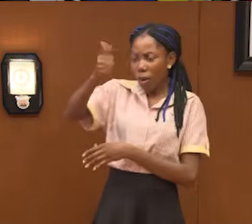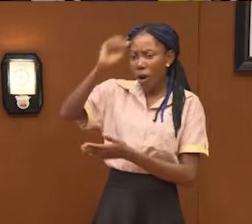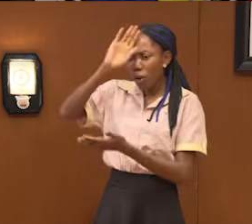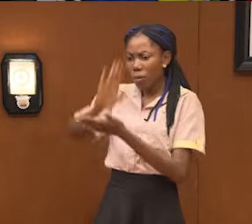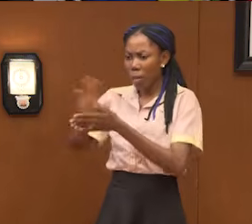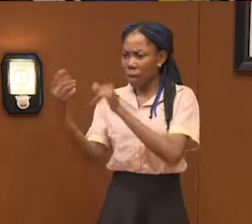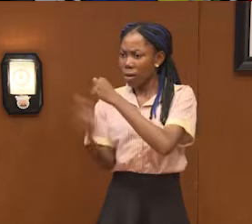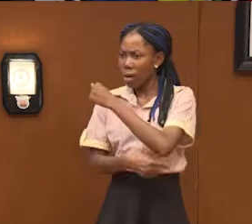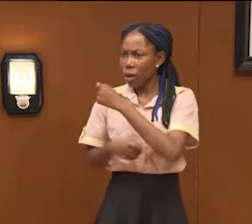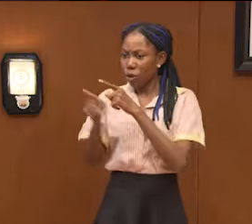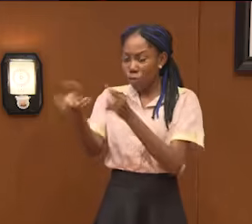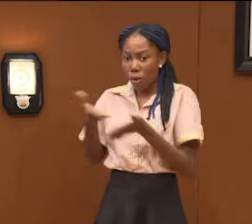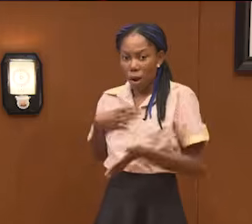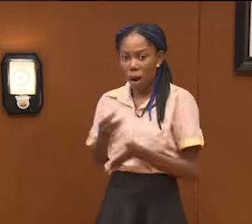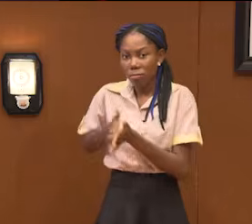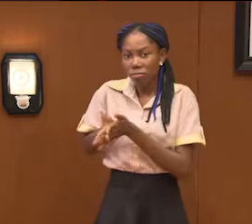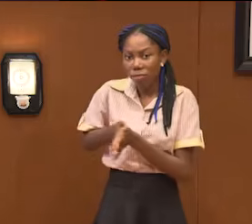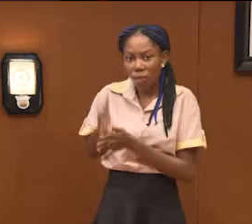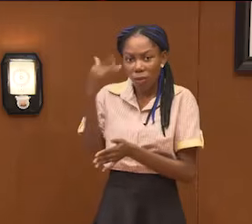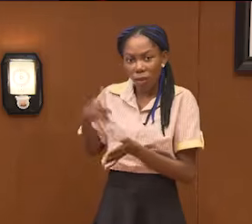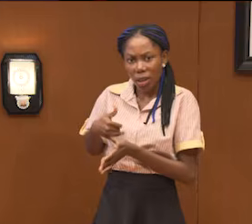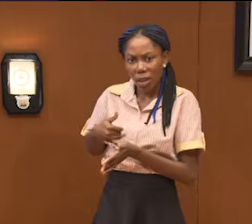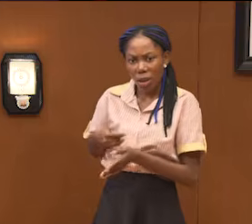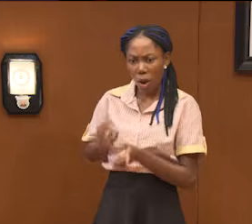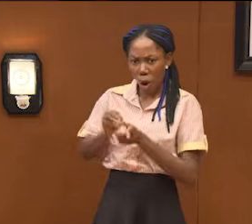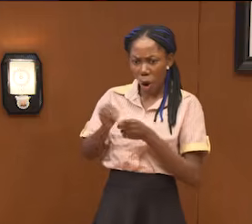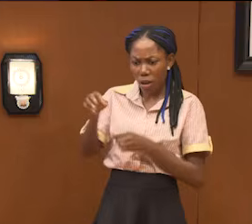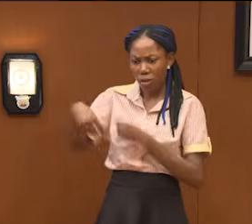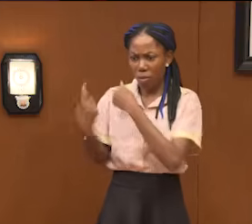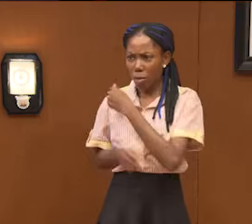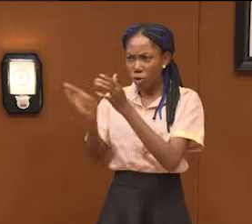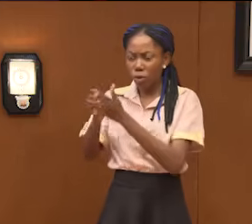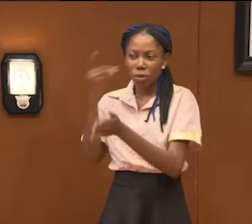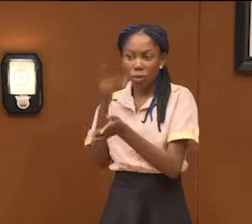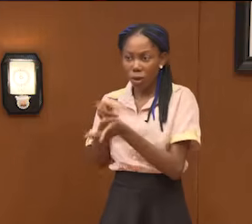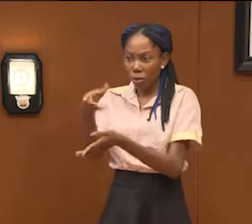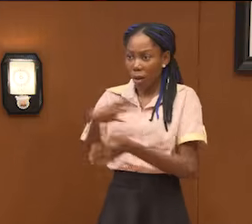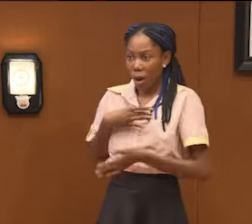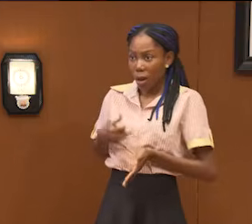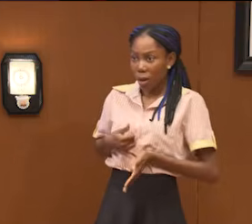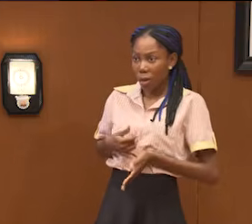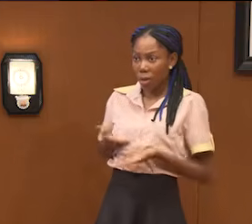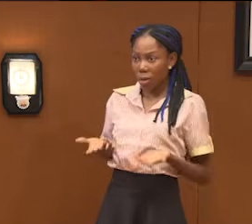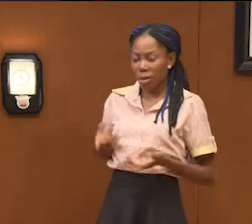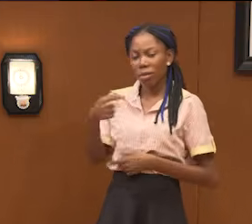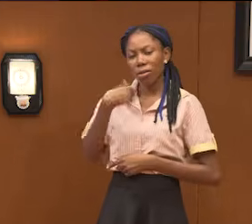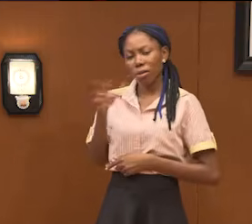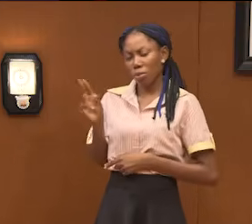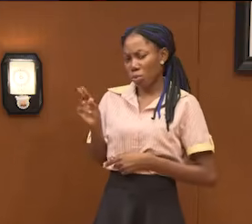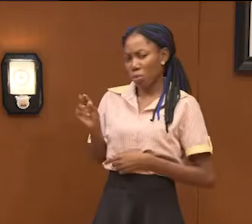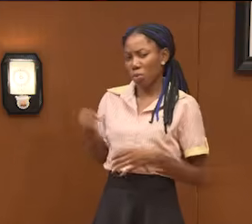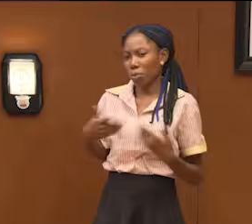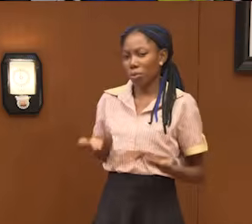them and begging them. And anytime he feels like he will beat them again and beg them thereafter. That's what you pray over your children, your